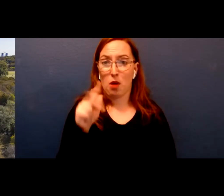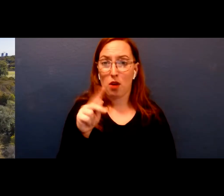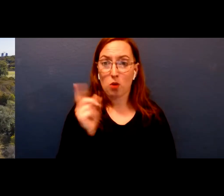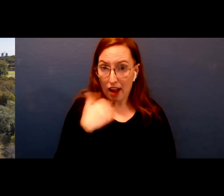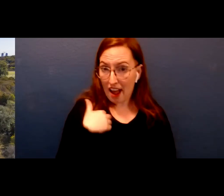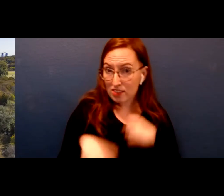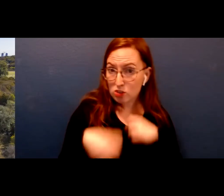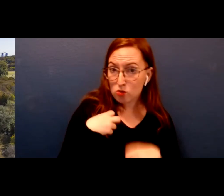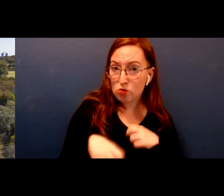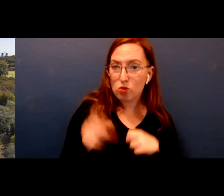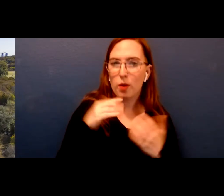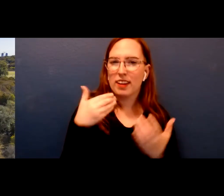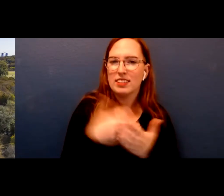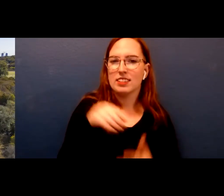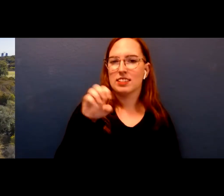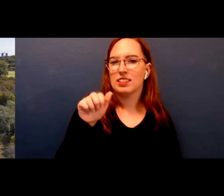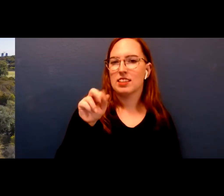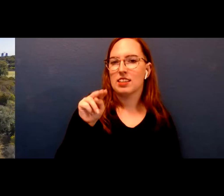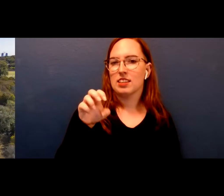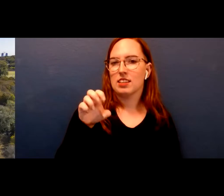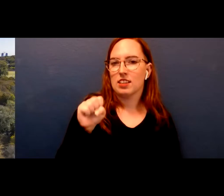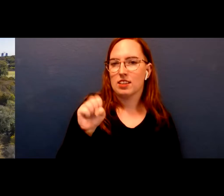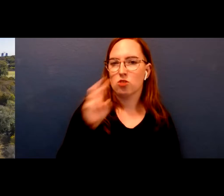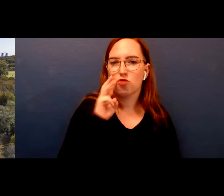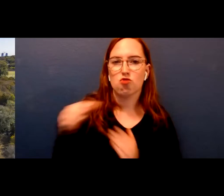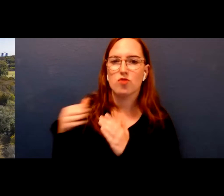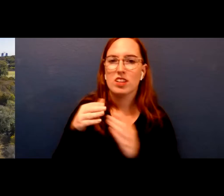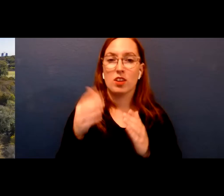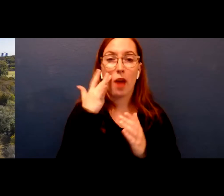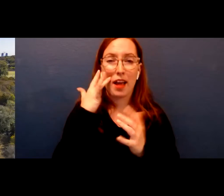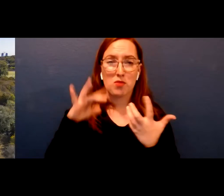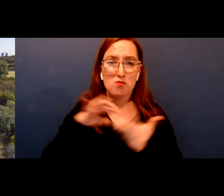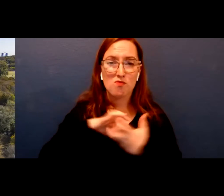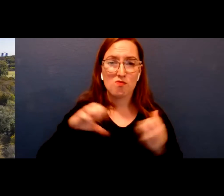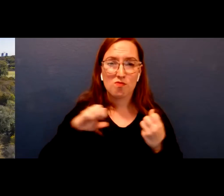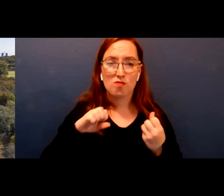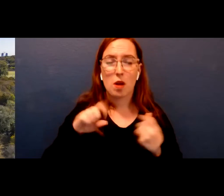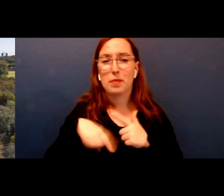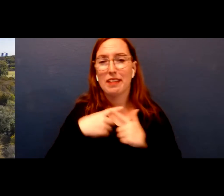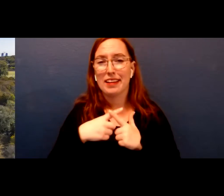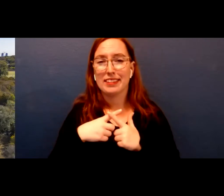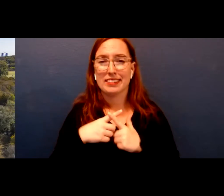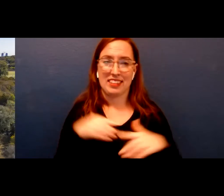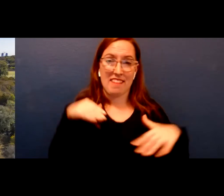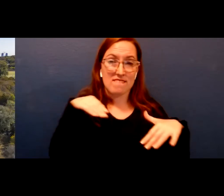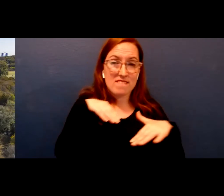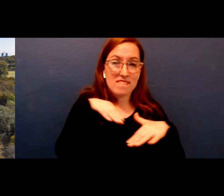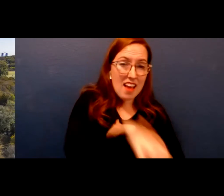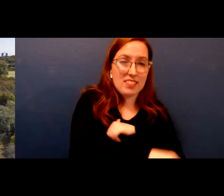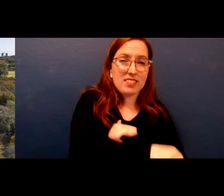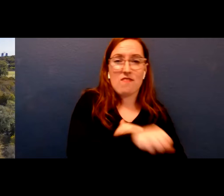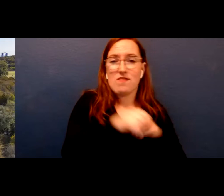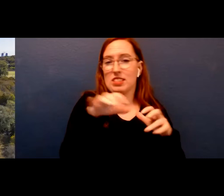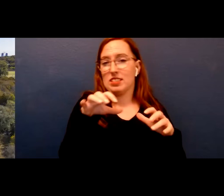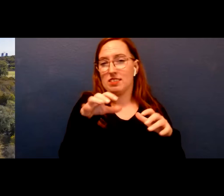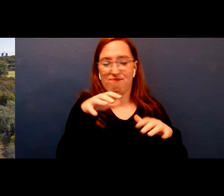along Eanes Creek, where you have massive erosion issues and you also have invasive species in the floodplain when it gets flooded. But